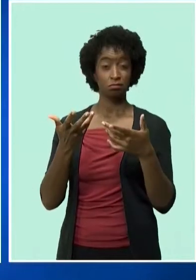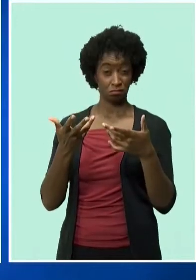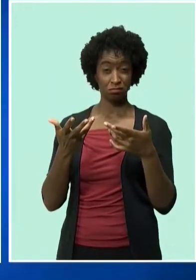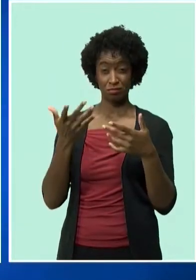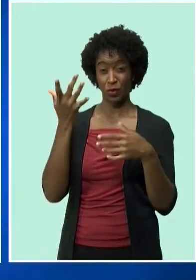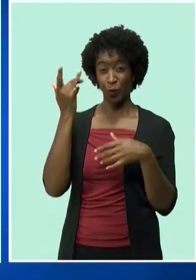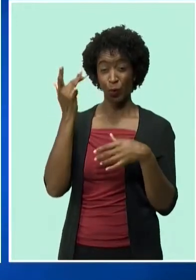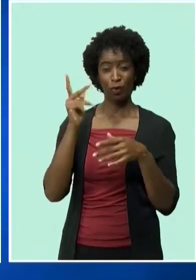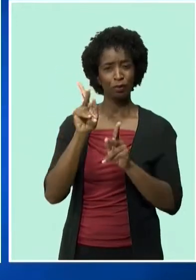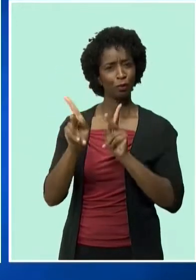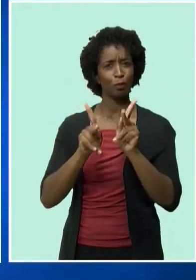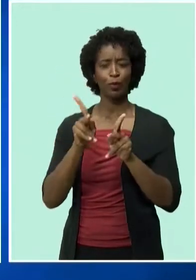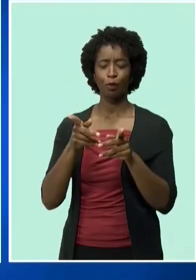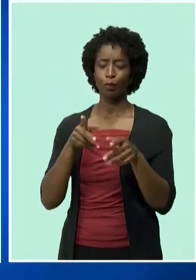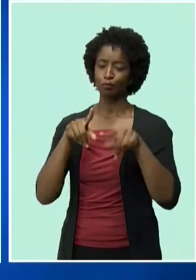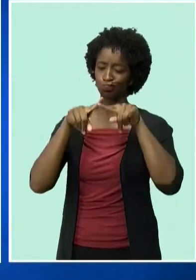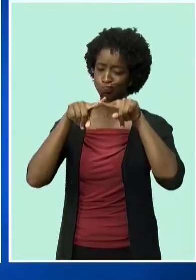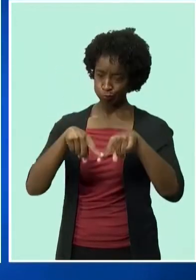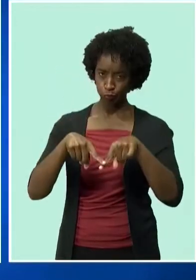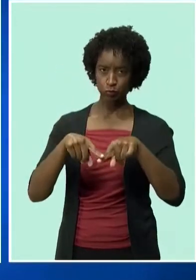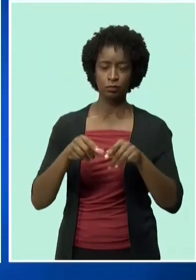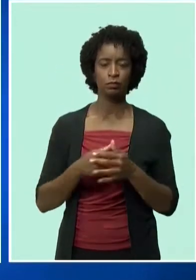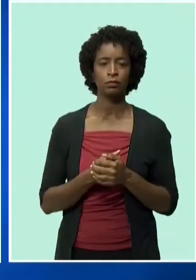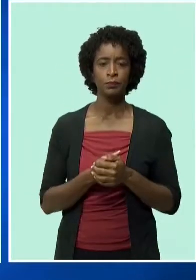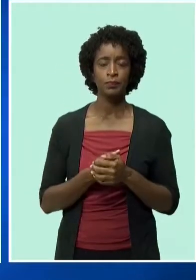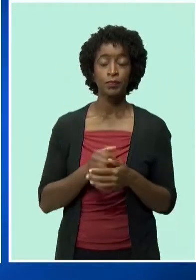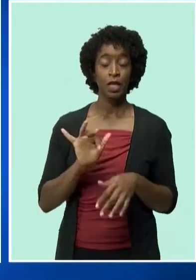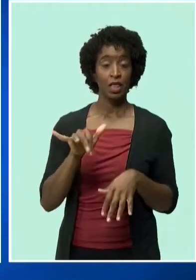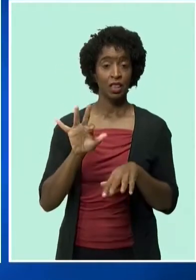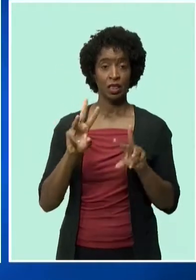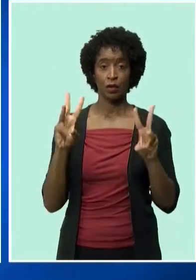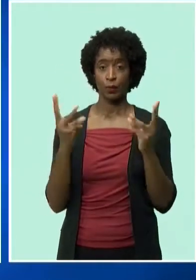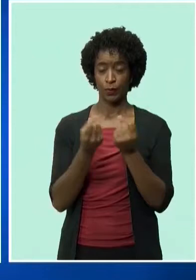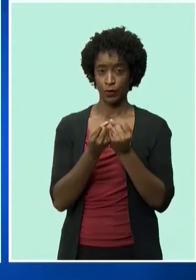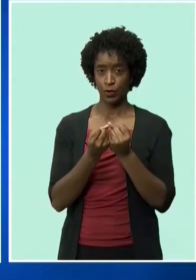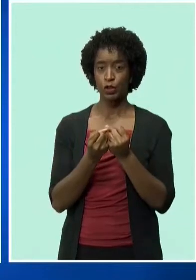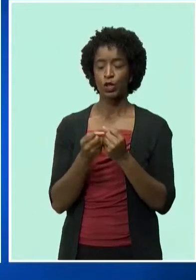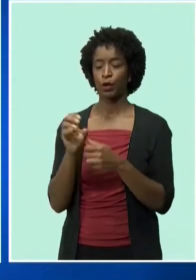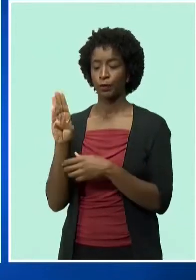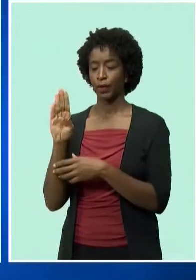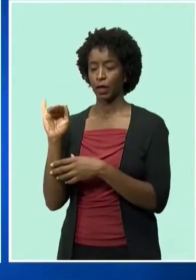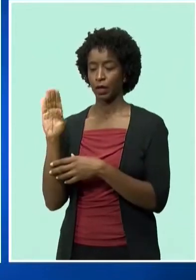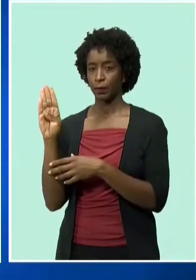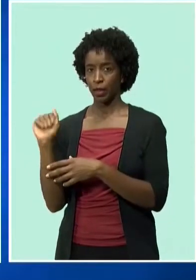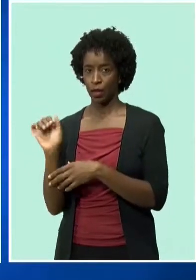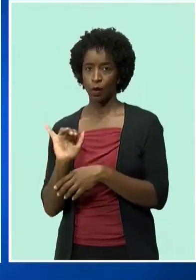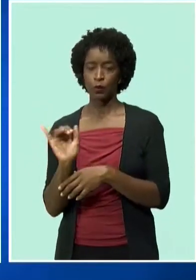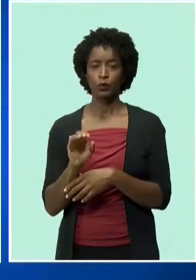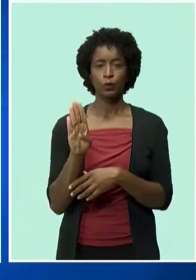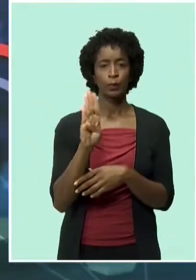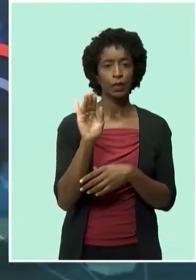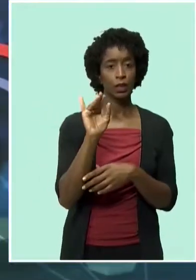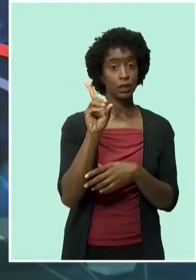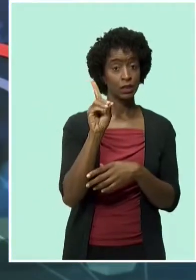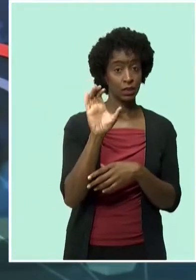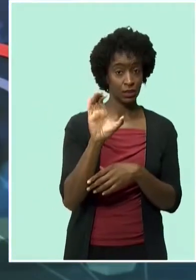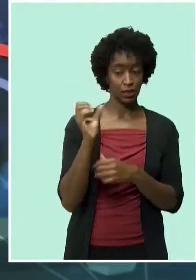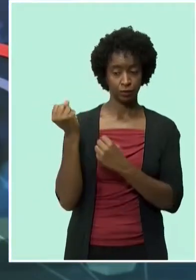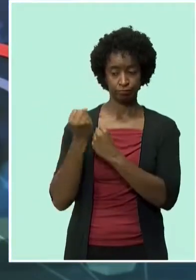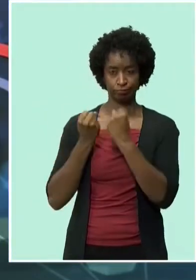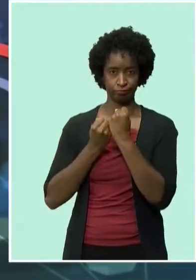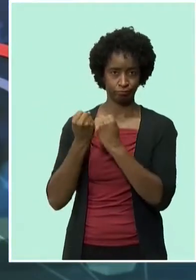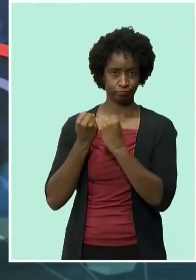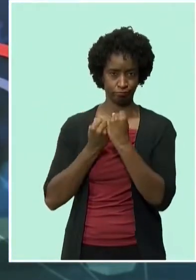people's livelihoods. The luncheon seminar was held in collaboration with the BIDC. Shane Jones, CBC News.